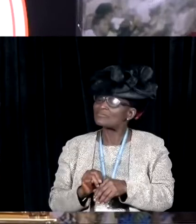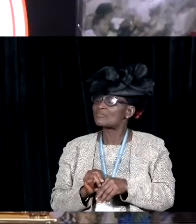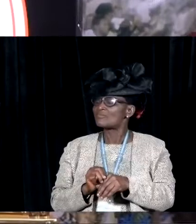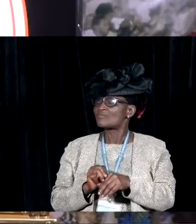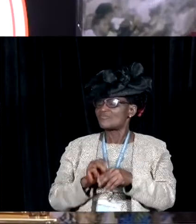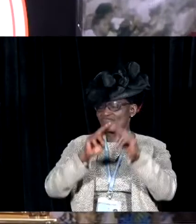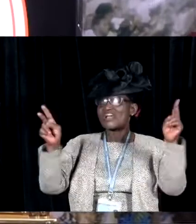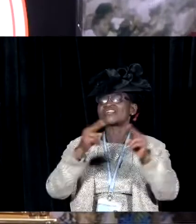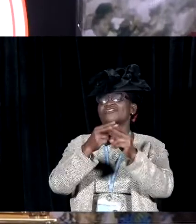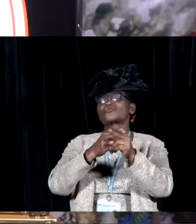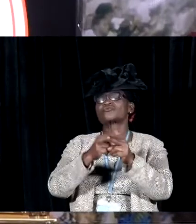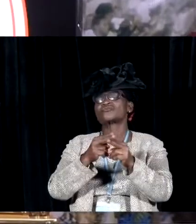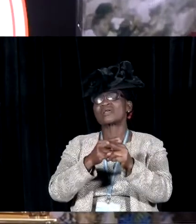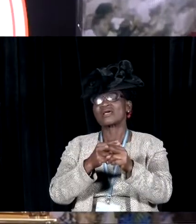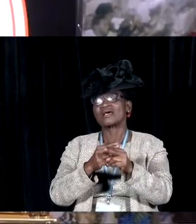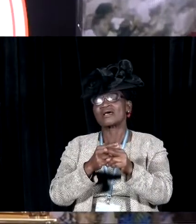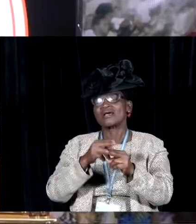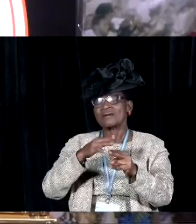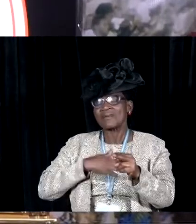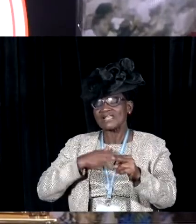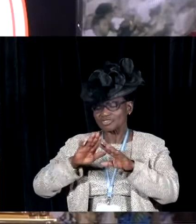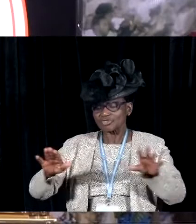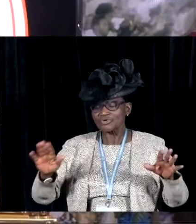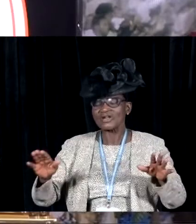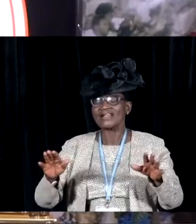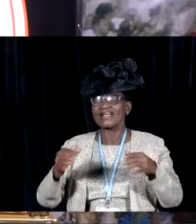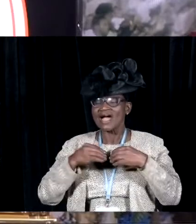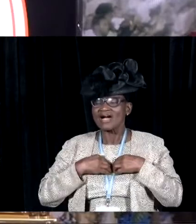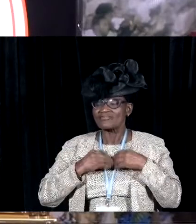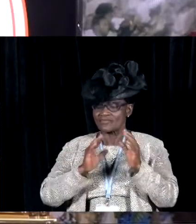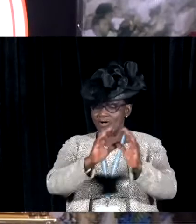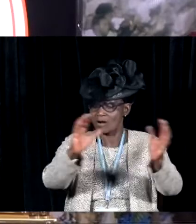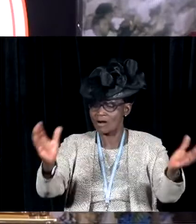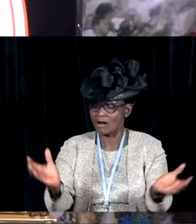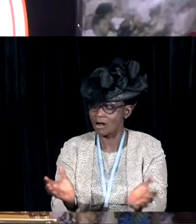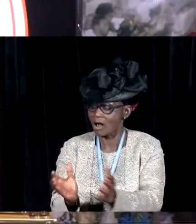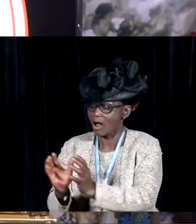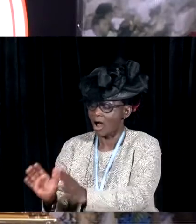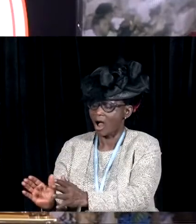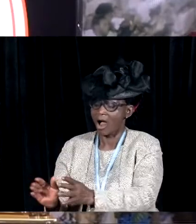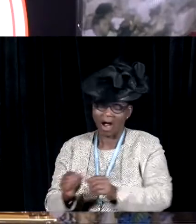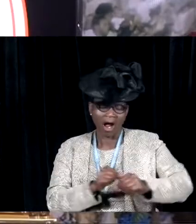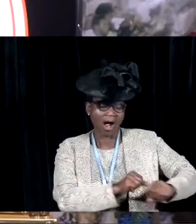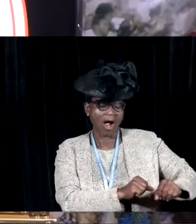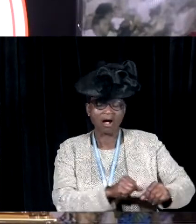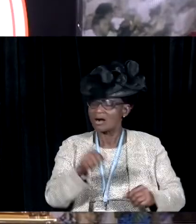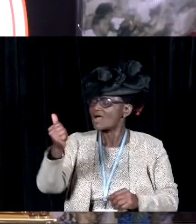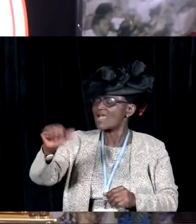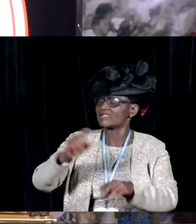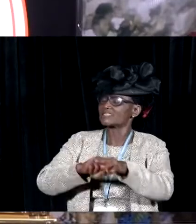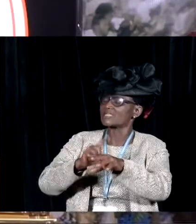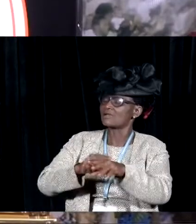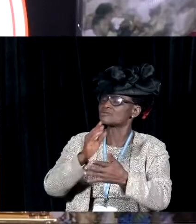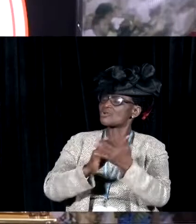Very soon, my children had a box set aside. Anytime somebody comes and